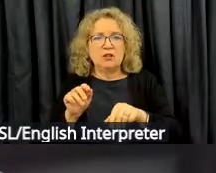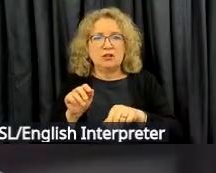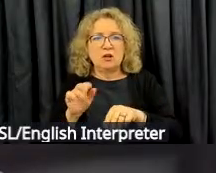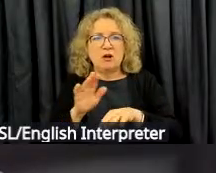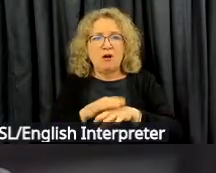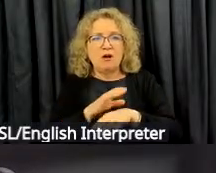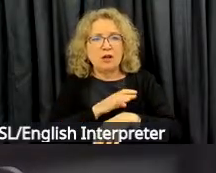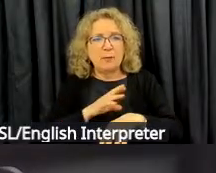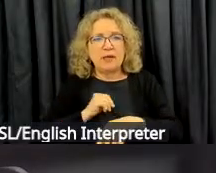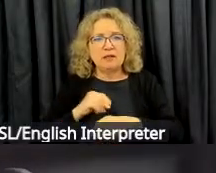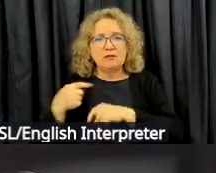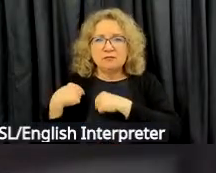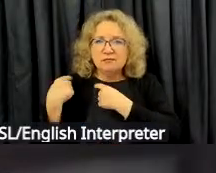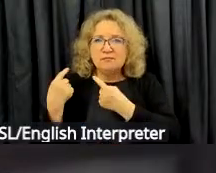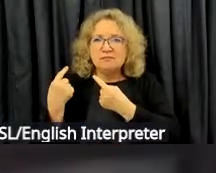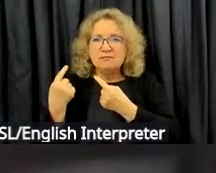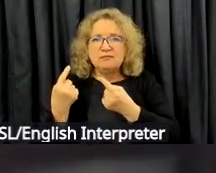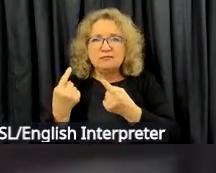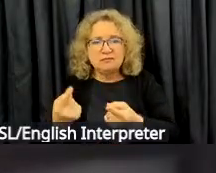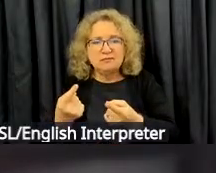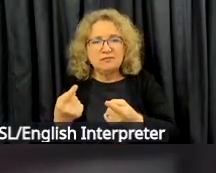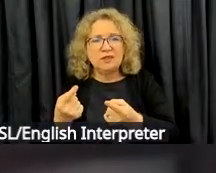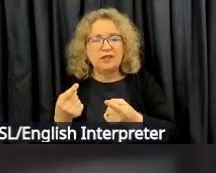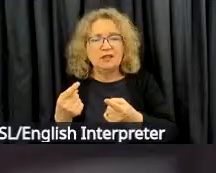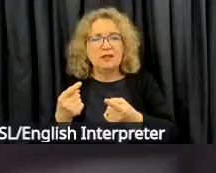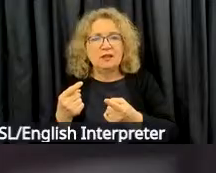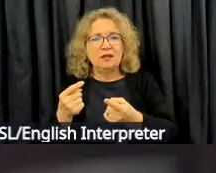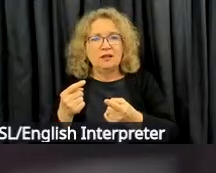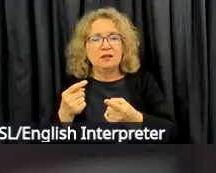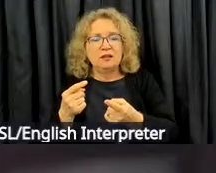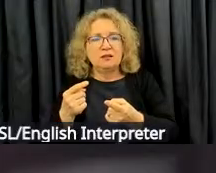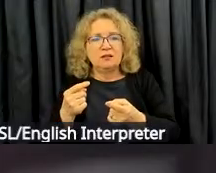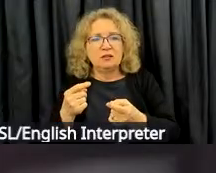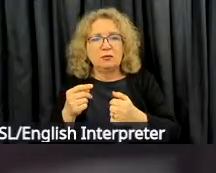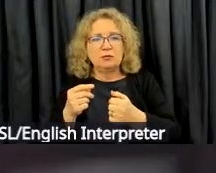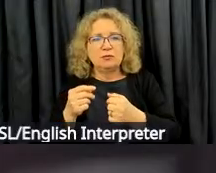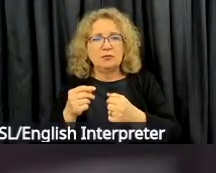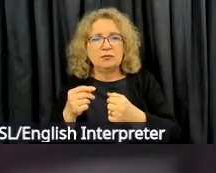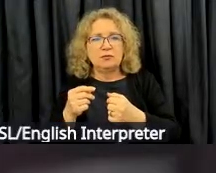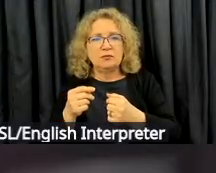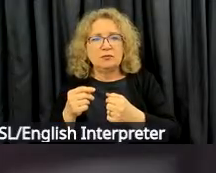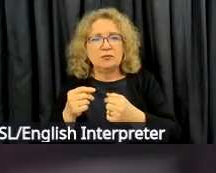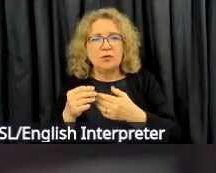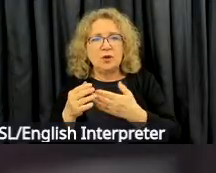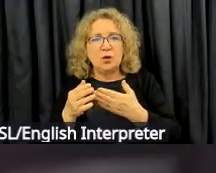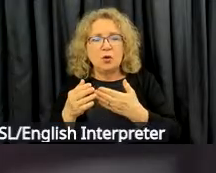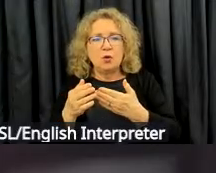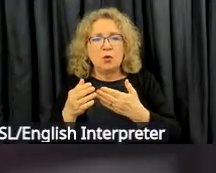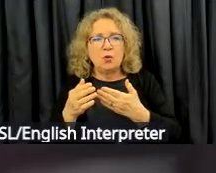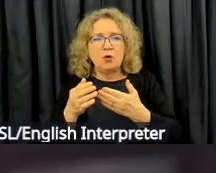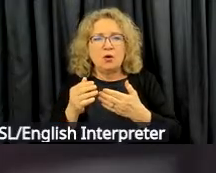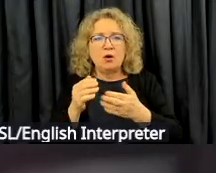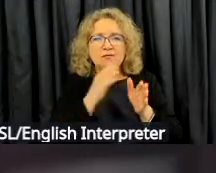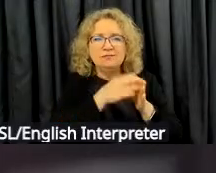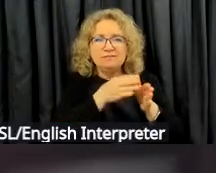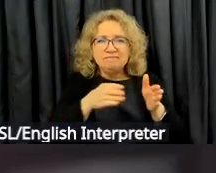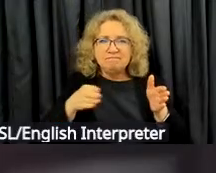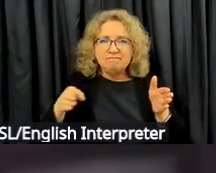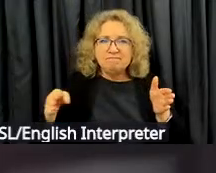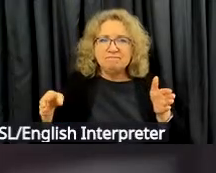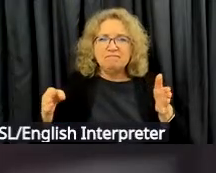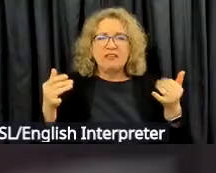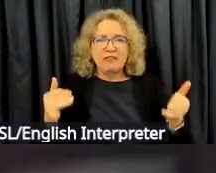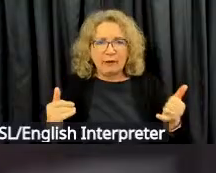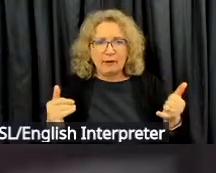committees at whatever juncture it was or whatever juncture it is now. And